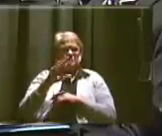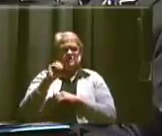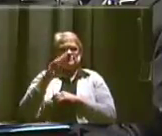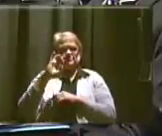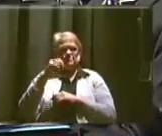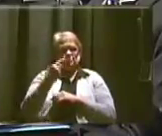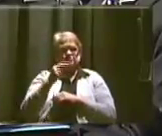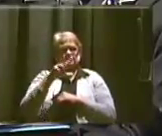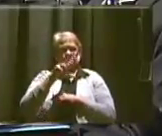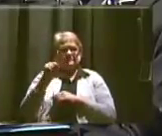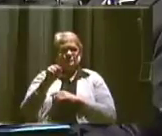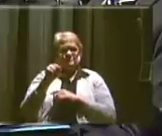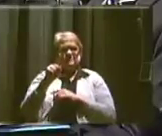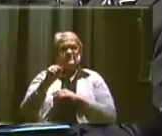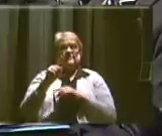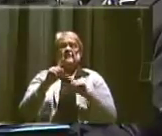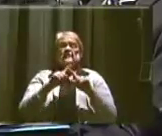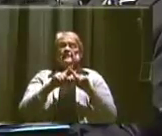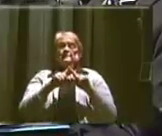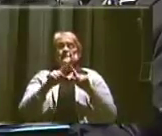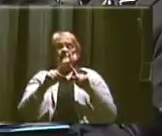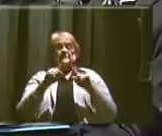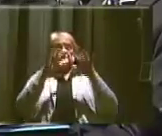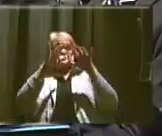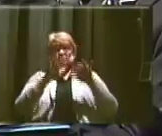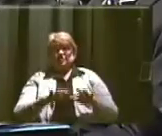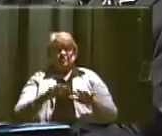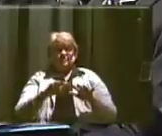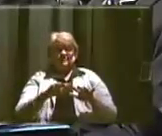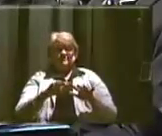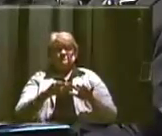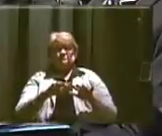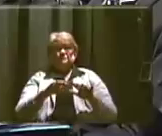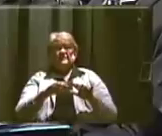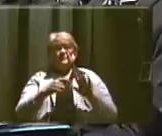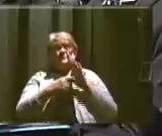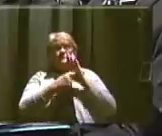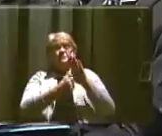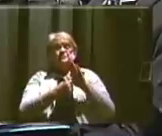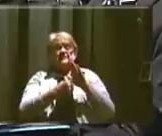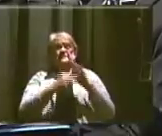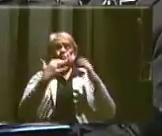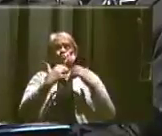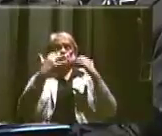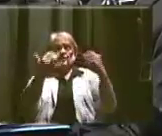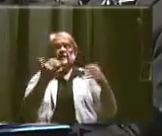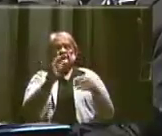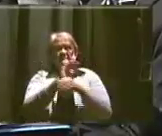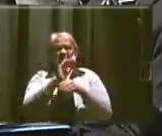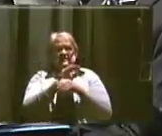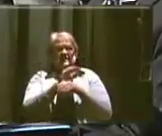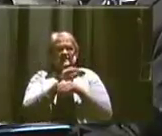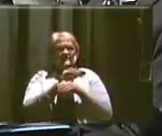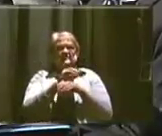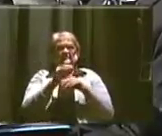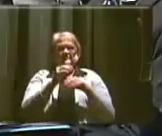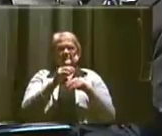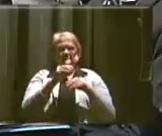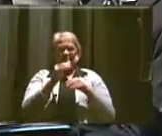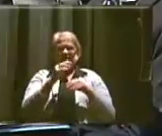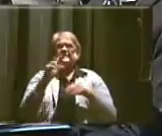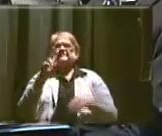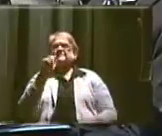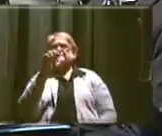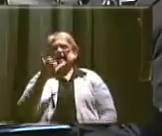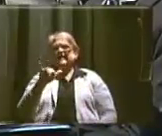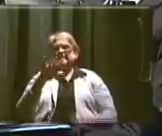normal. Mr. Brady would have shown that the crowd tonight that came out with Ms. Porter and the Valley crowd that Mr. Hadaway got together,